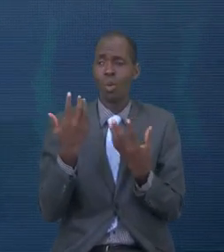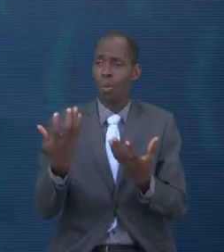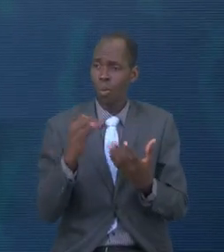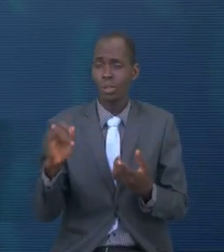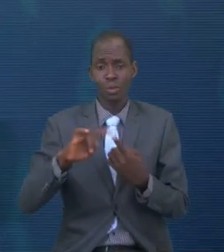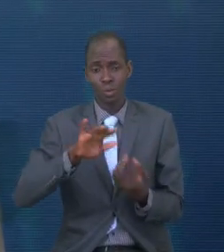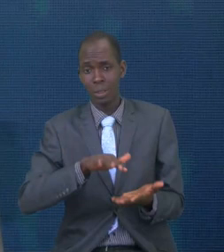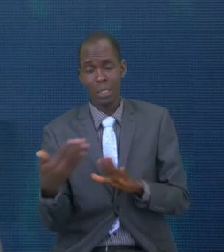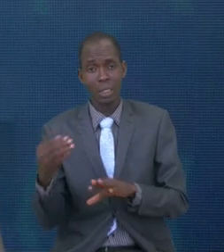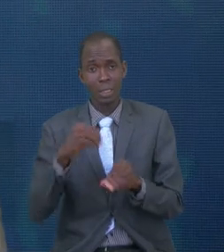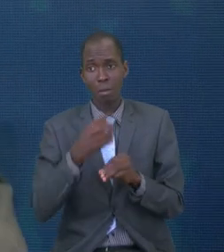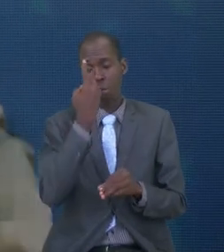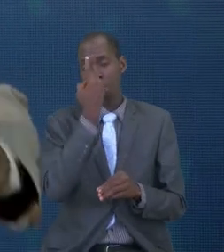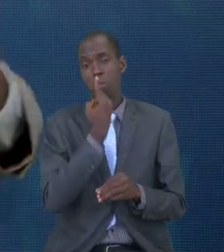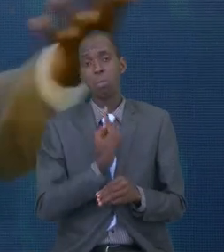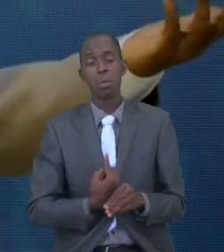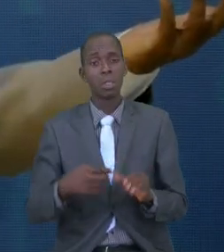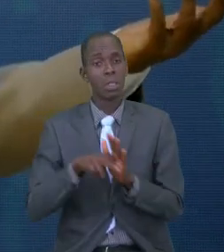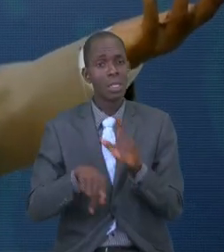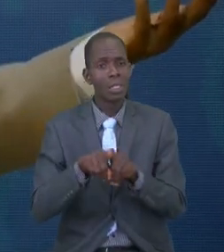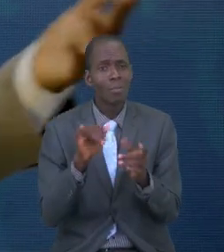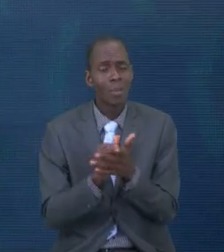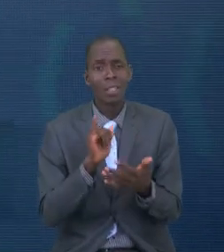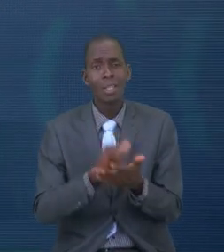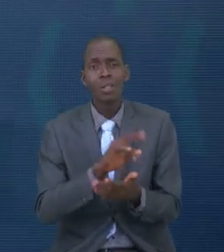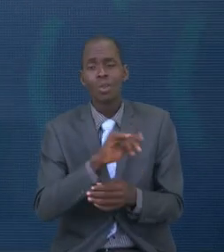in isolation like that, that nobody will